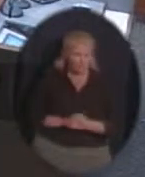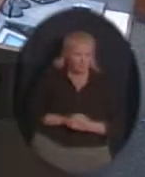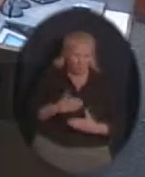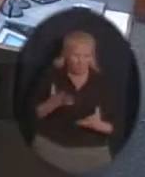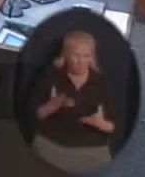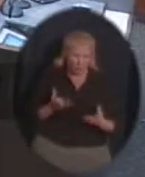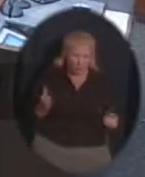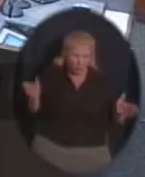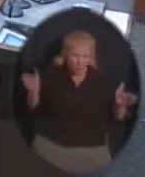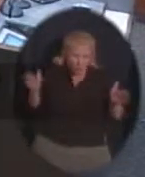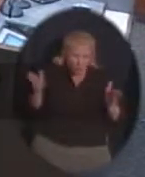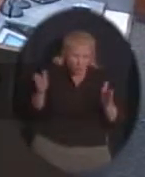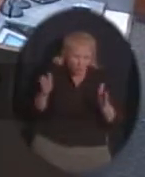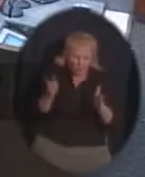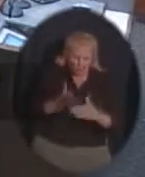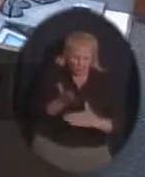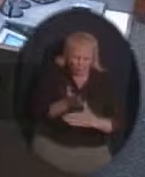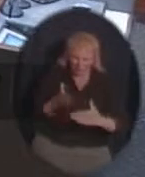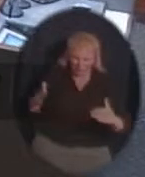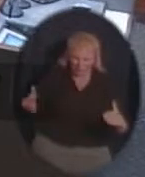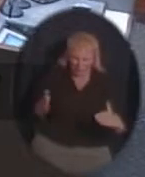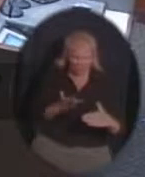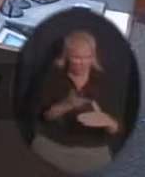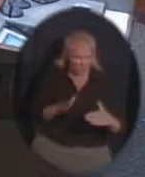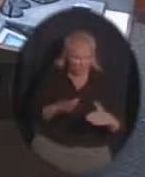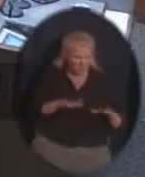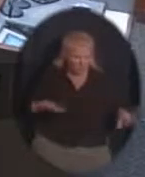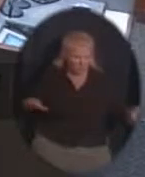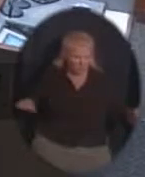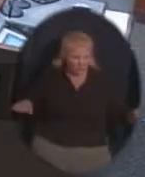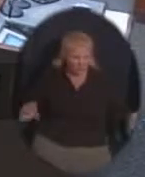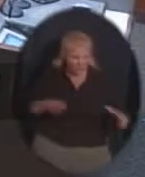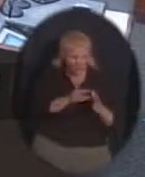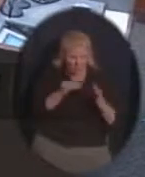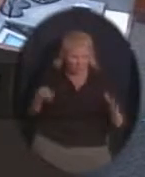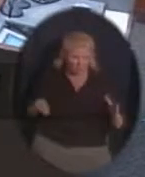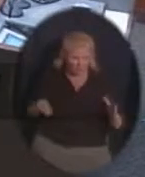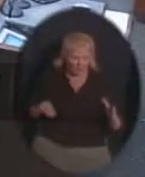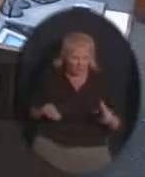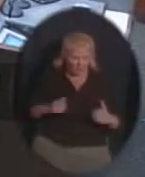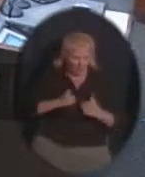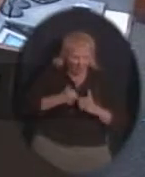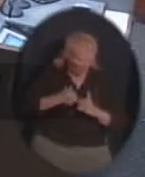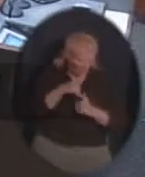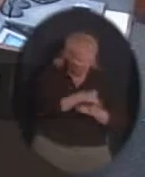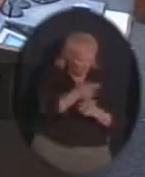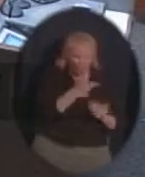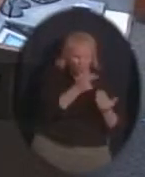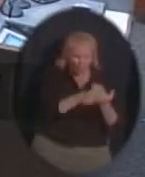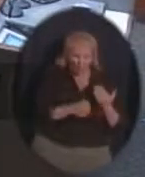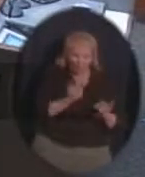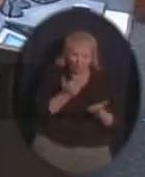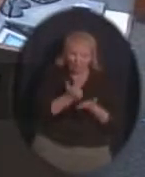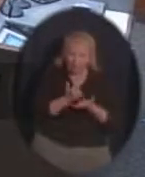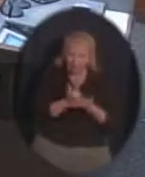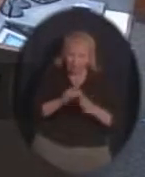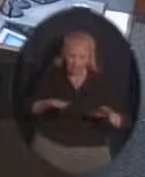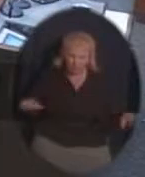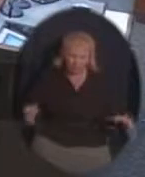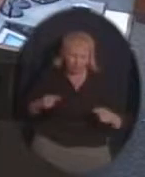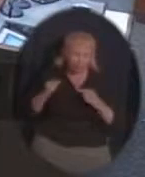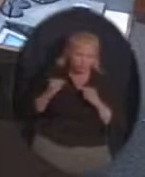gap. How will this program help a child that is struggling with math, science, or reading? I know that this is